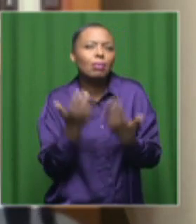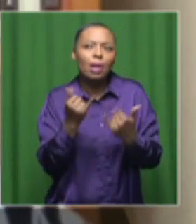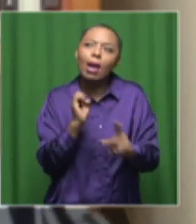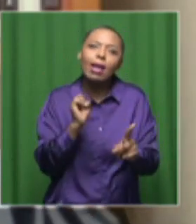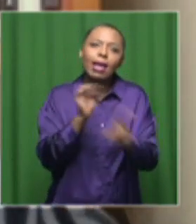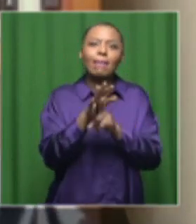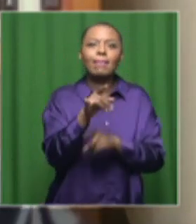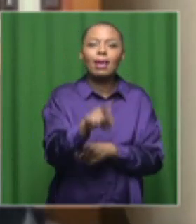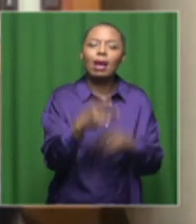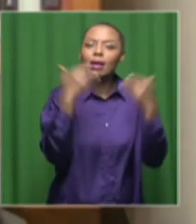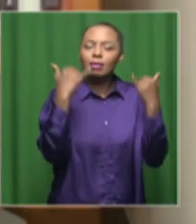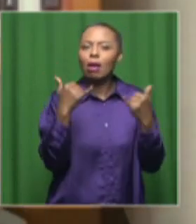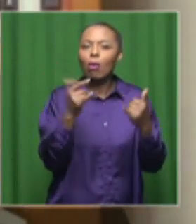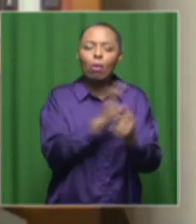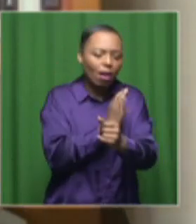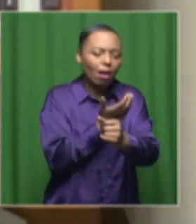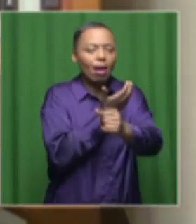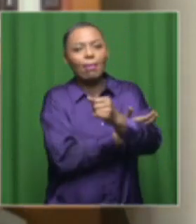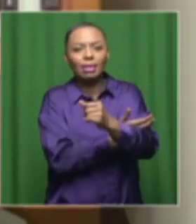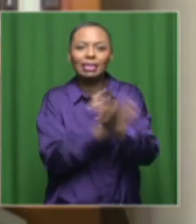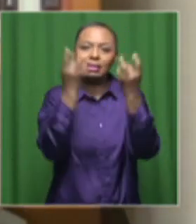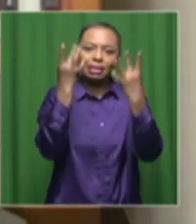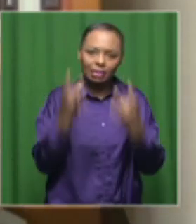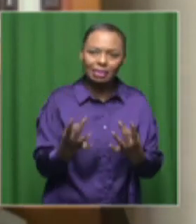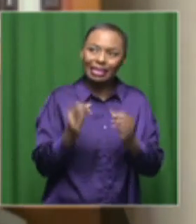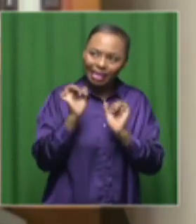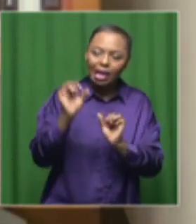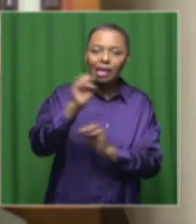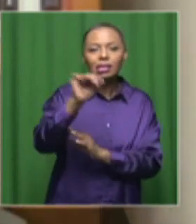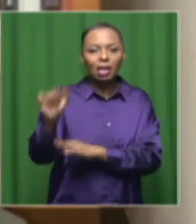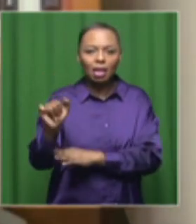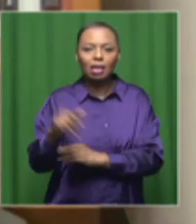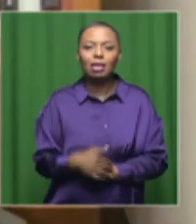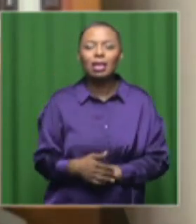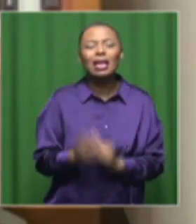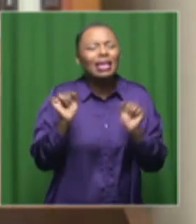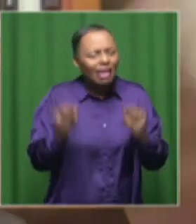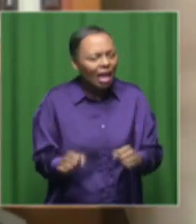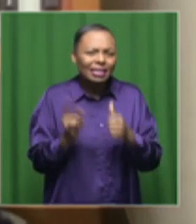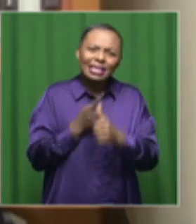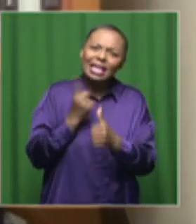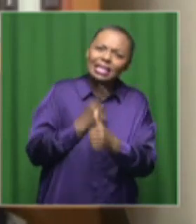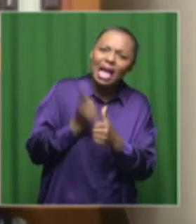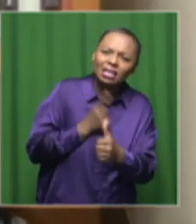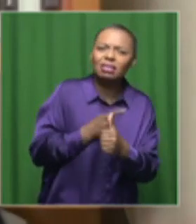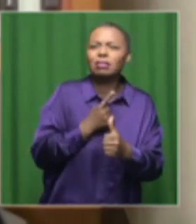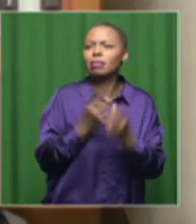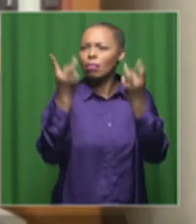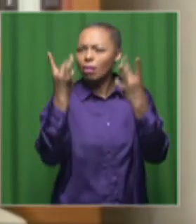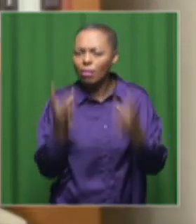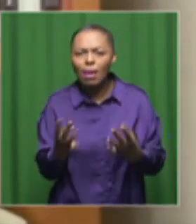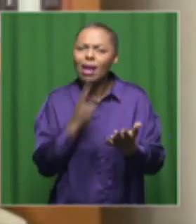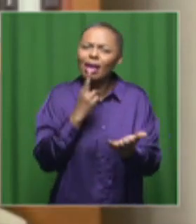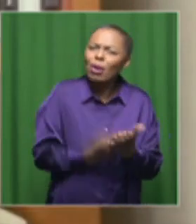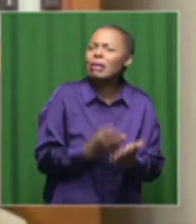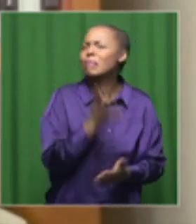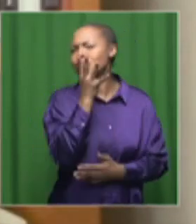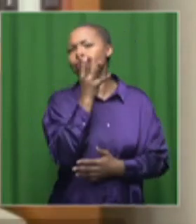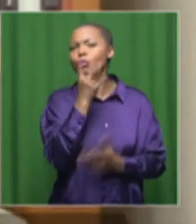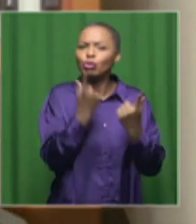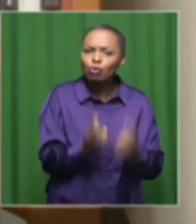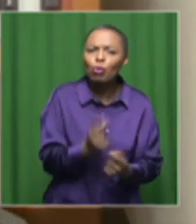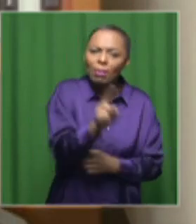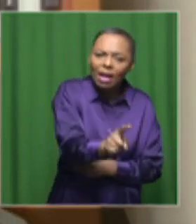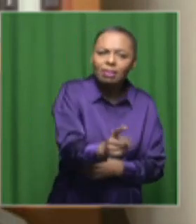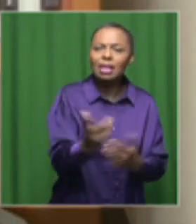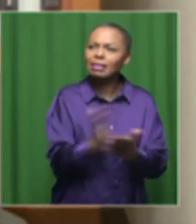measures on the capacity at Statistics South Africa, because besides the census, there's so many other reports that we should be doing. There's a report that